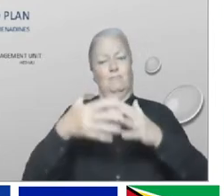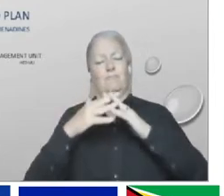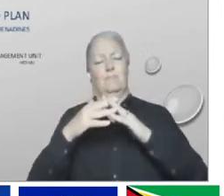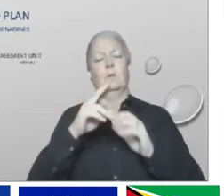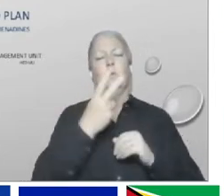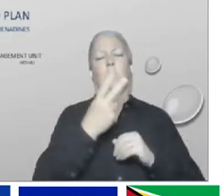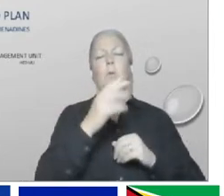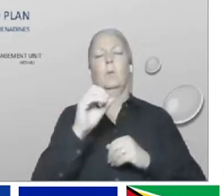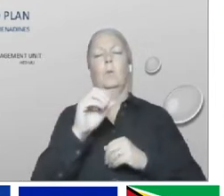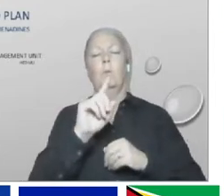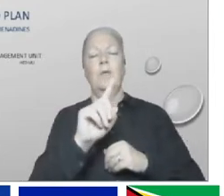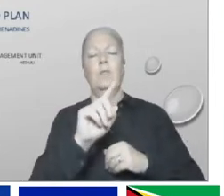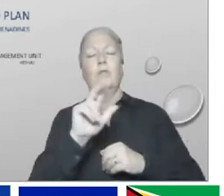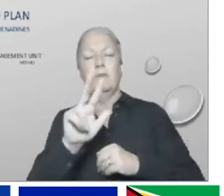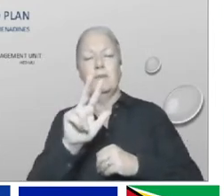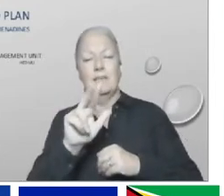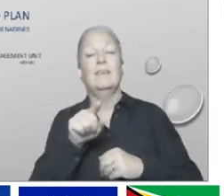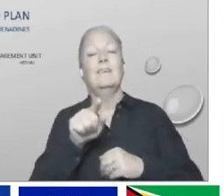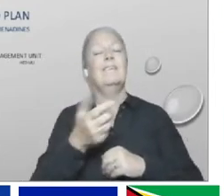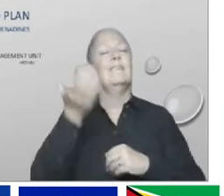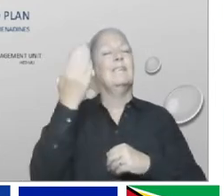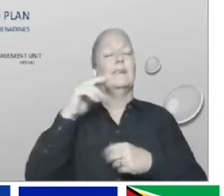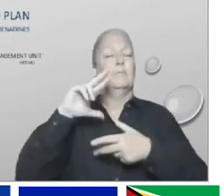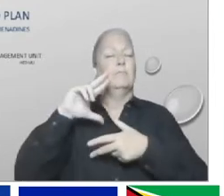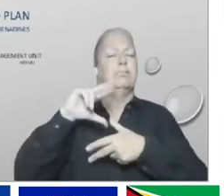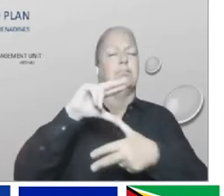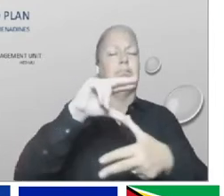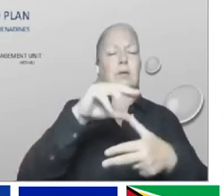our efforts to create health-resistant